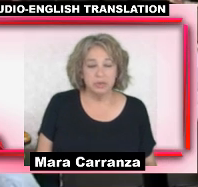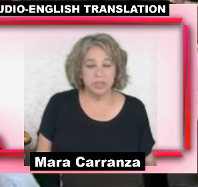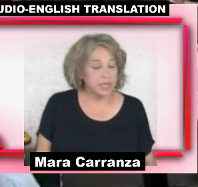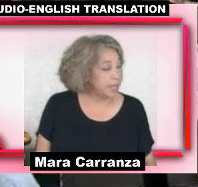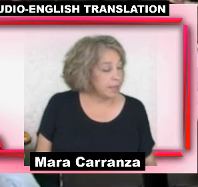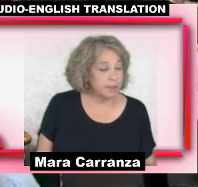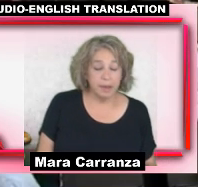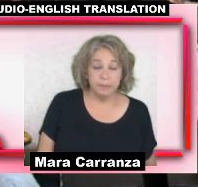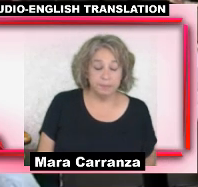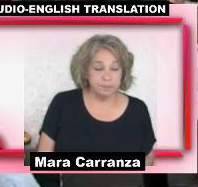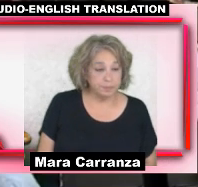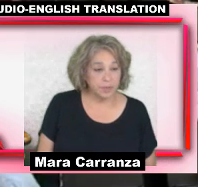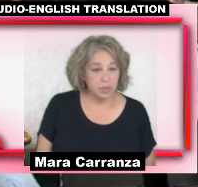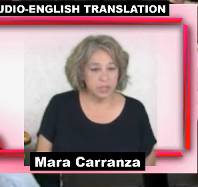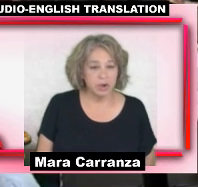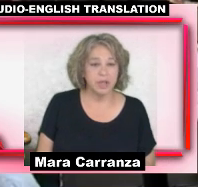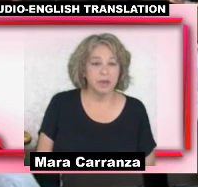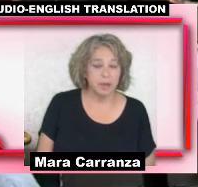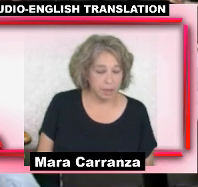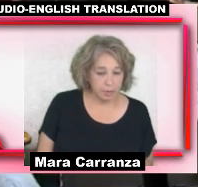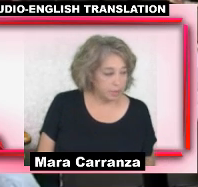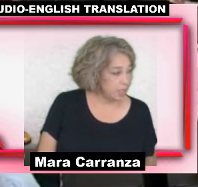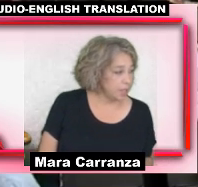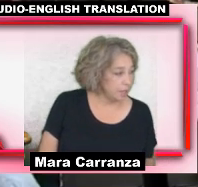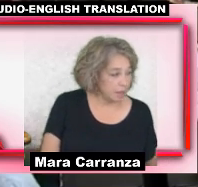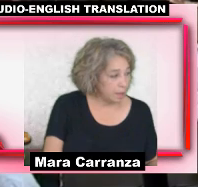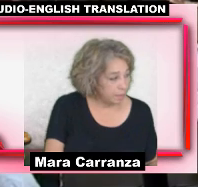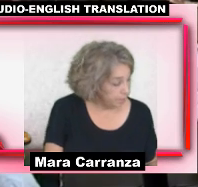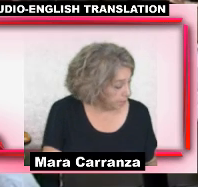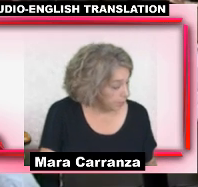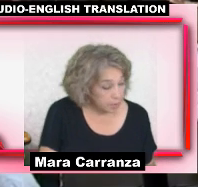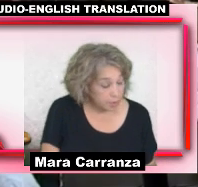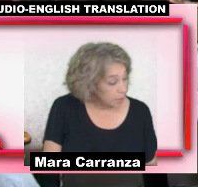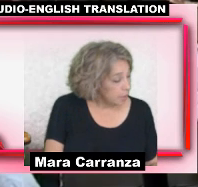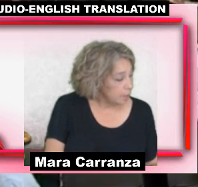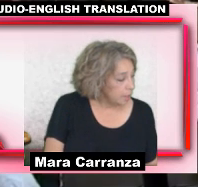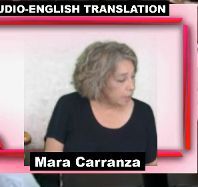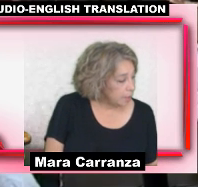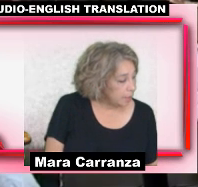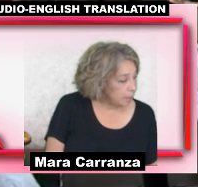So today we're starting the